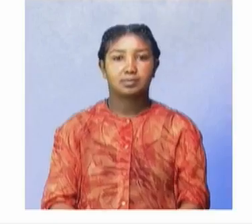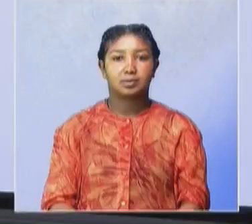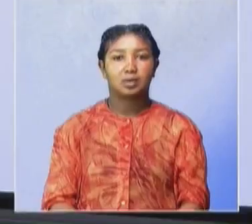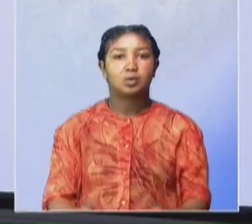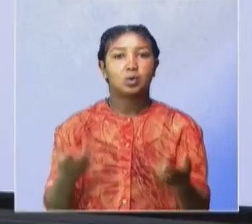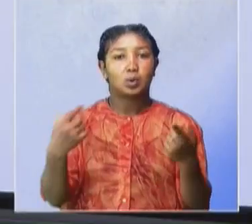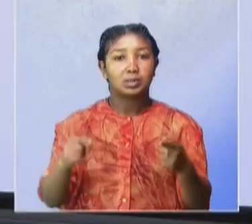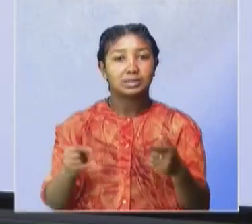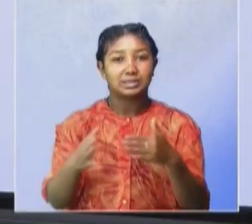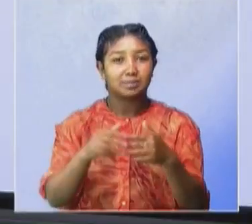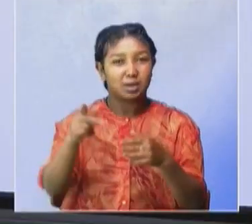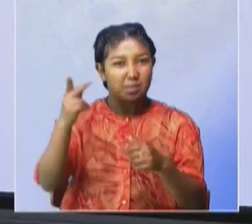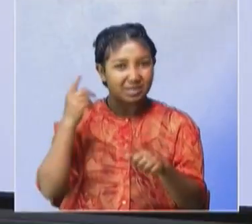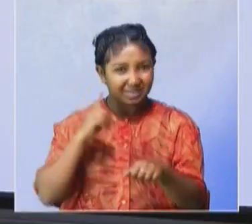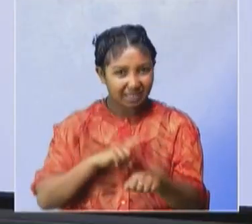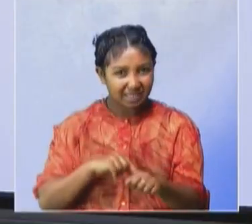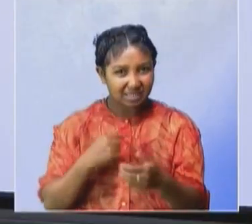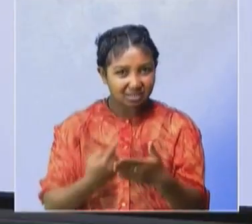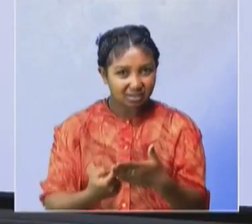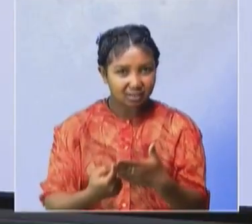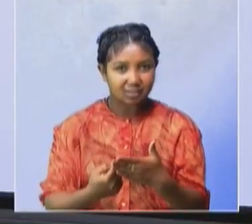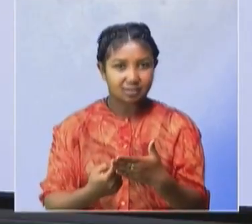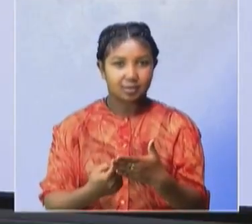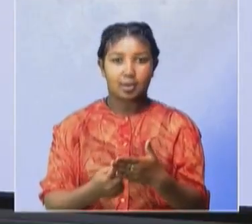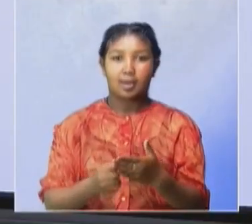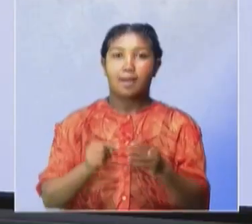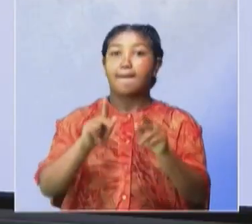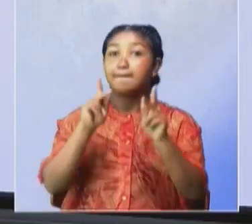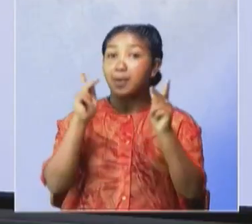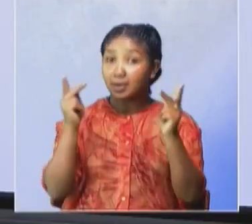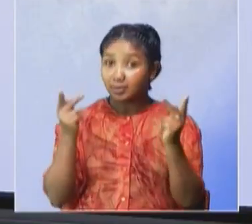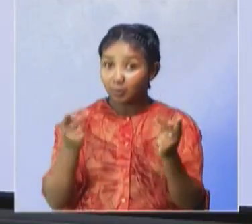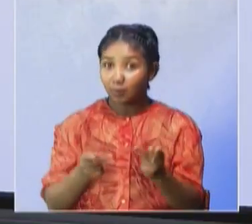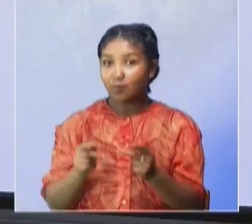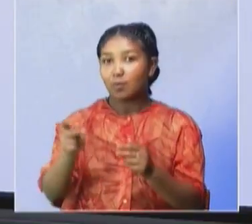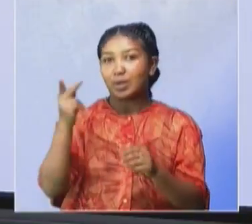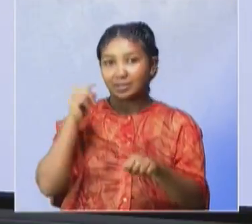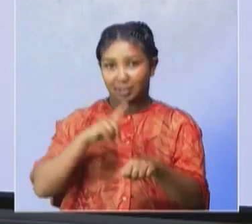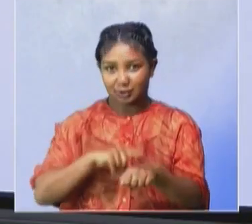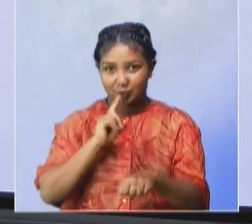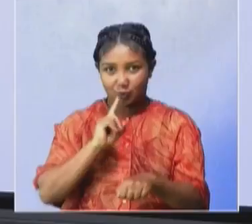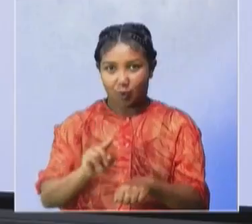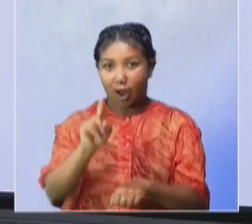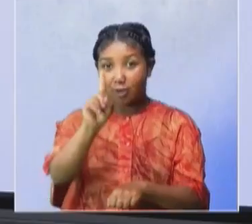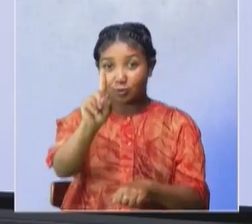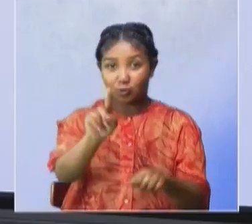When we come to simple past tense, this is a part of past tense,